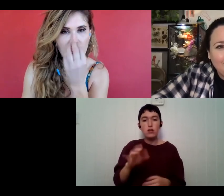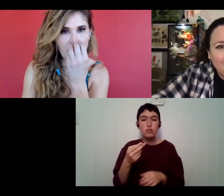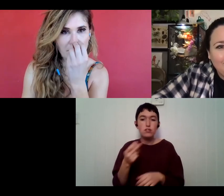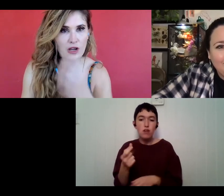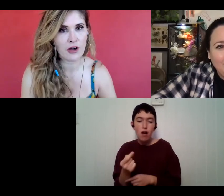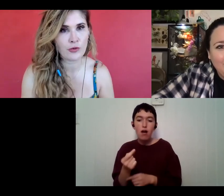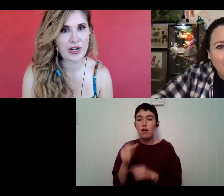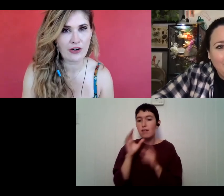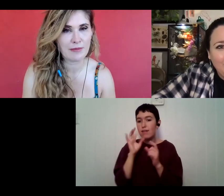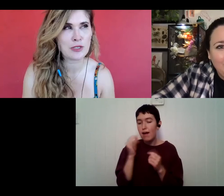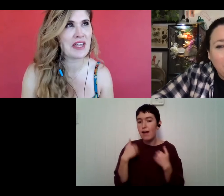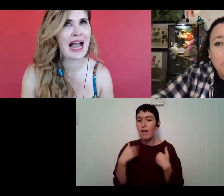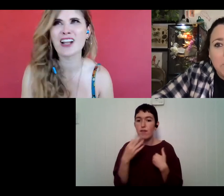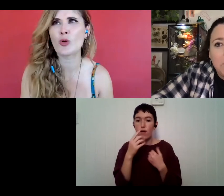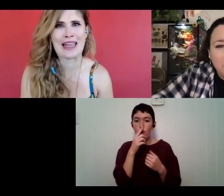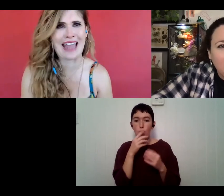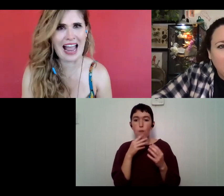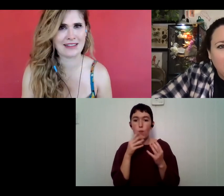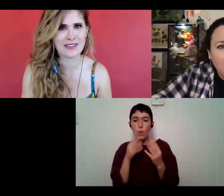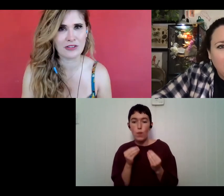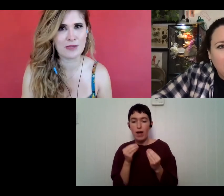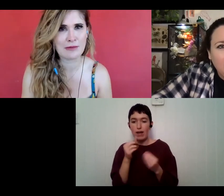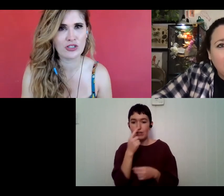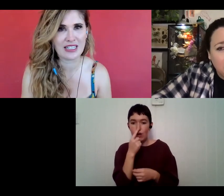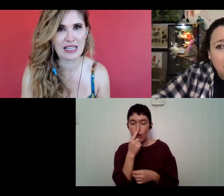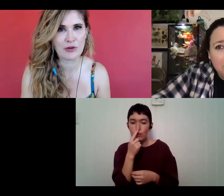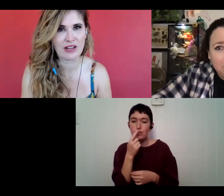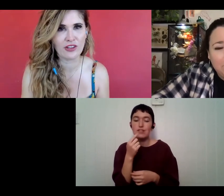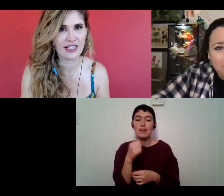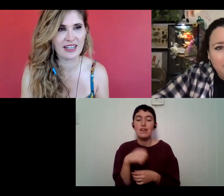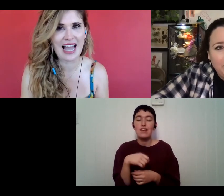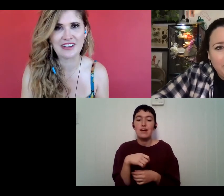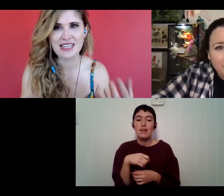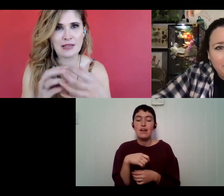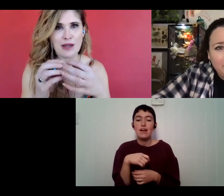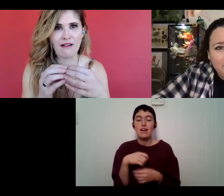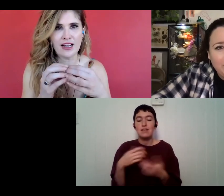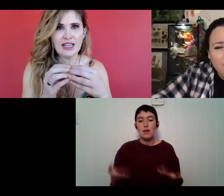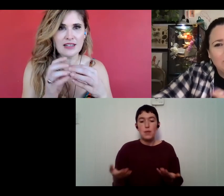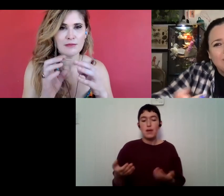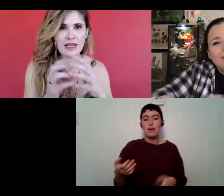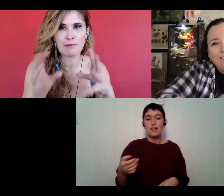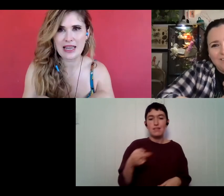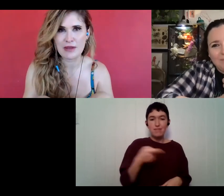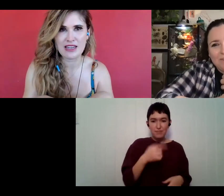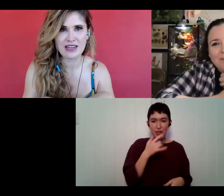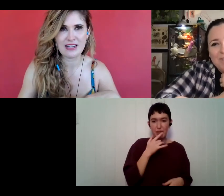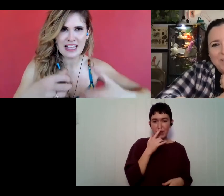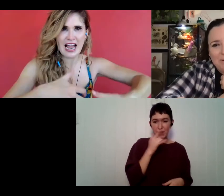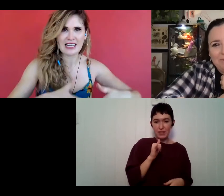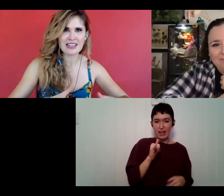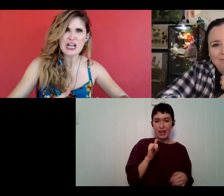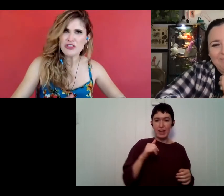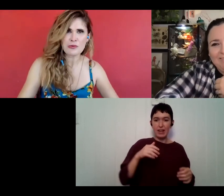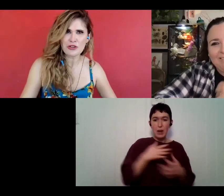will have a little bit of a rhinarium. That's why they kind of look like cats. Sometimes you look at a lemur and I feel like a cat and a teddy bear made a baby. They're so